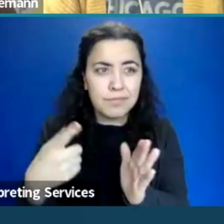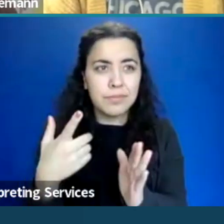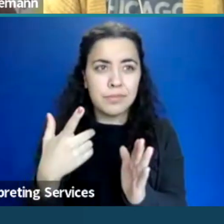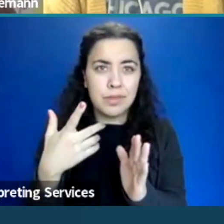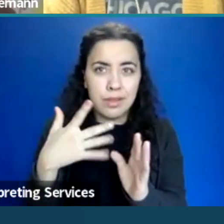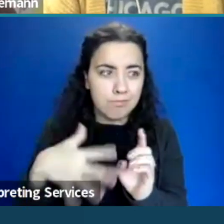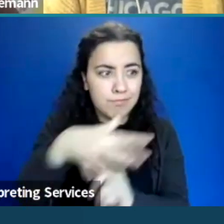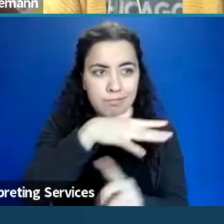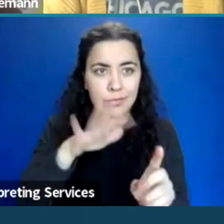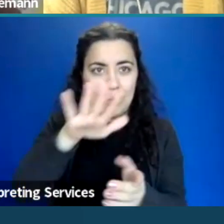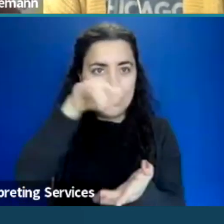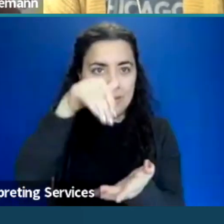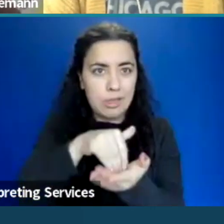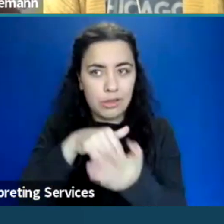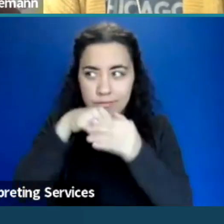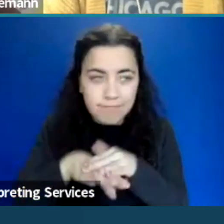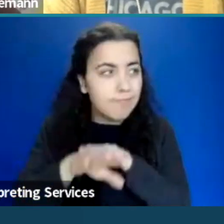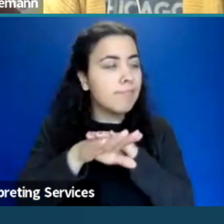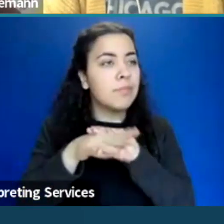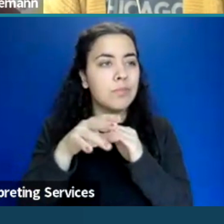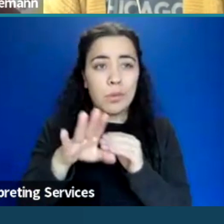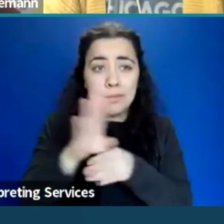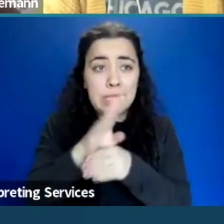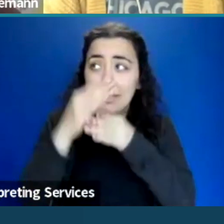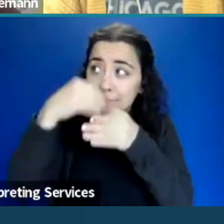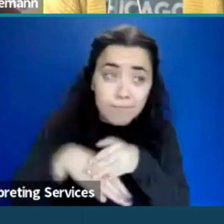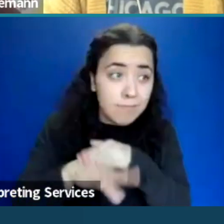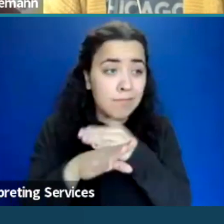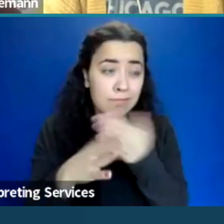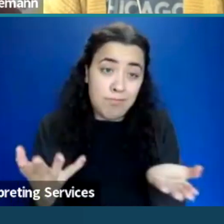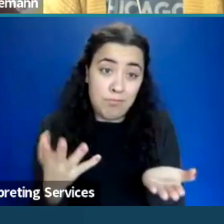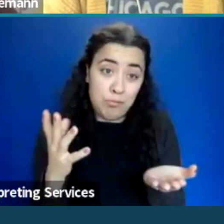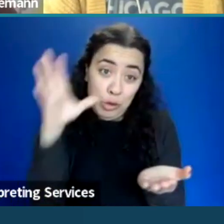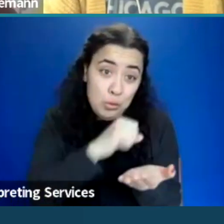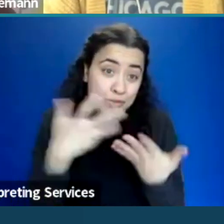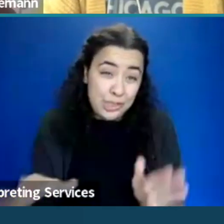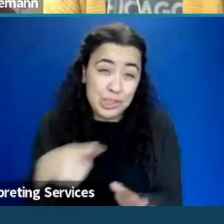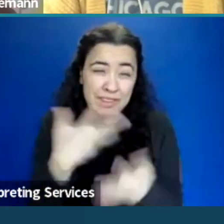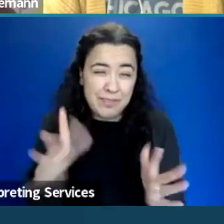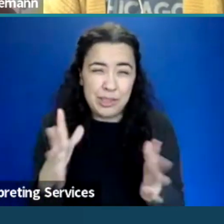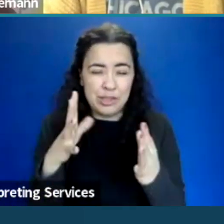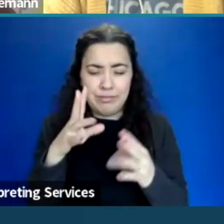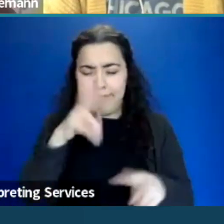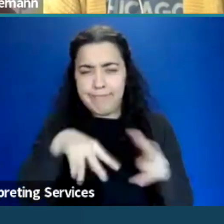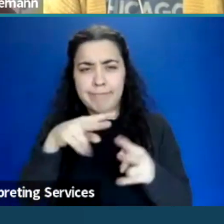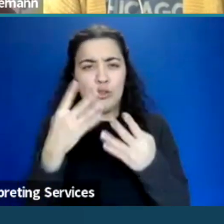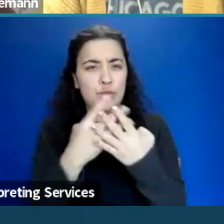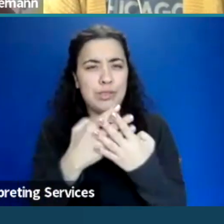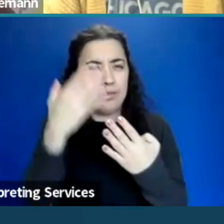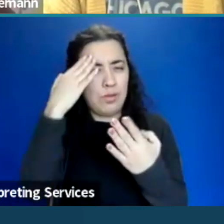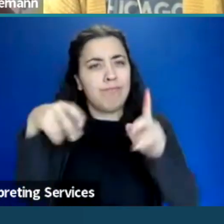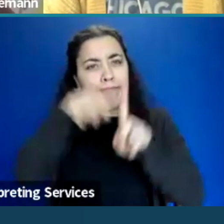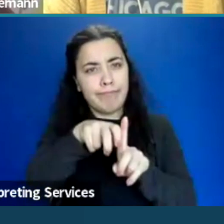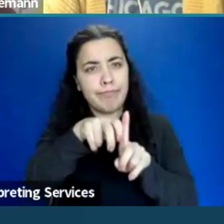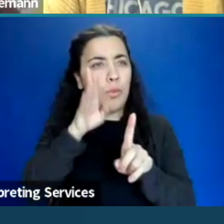area of your center or business, it's assumed at that point they've already been screened. That's where I would say if